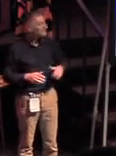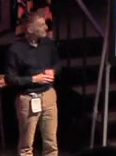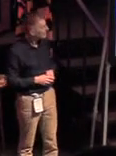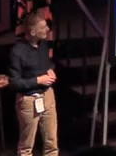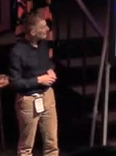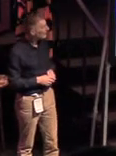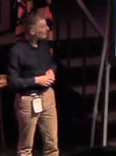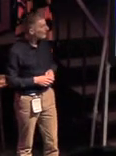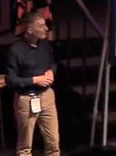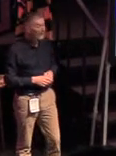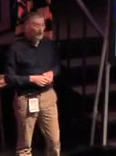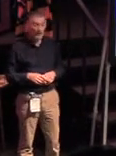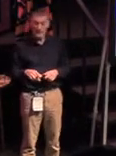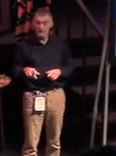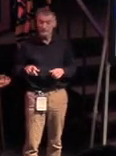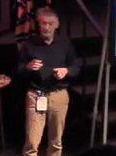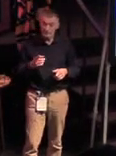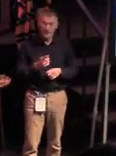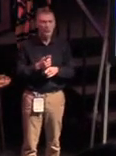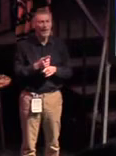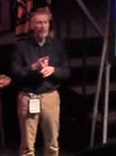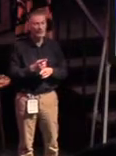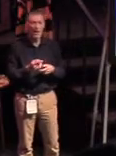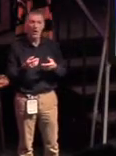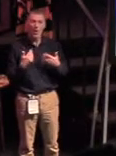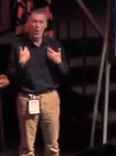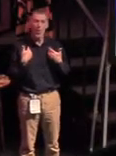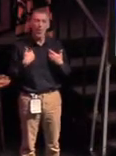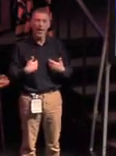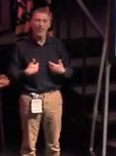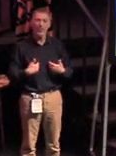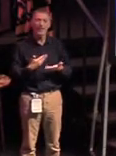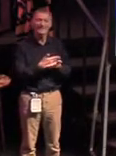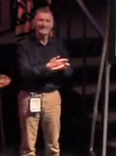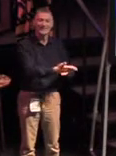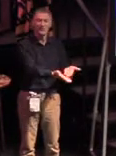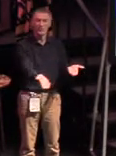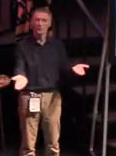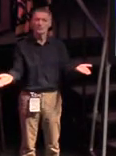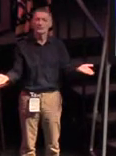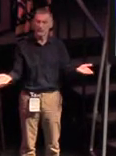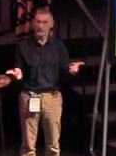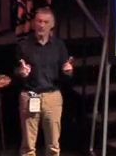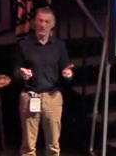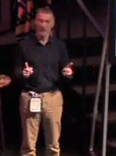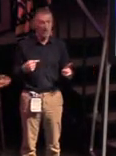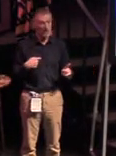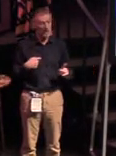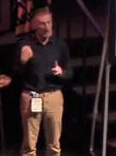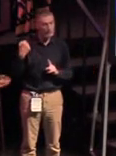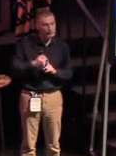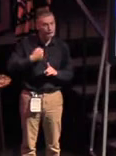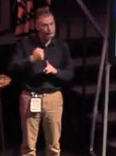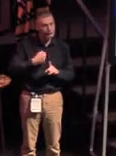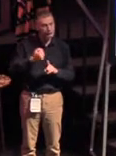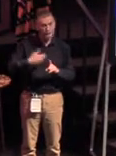this was touched on earlier in terms of the division of wealth or the distribution of wealth in this country. And this statistic, like, I come back to it every single year because